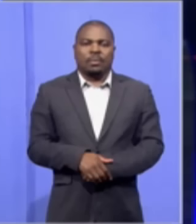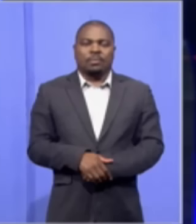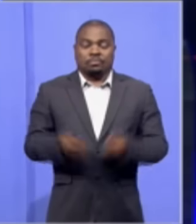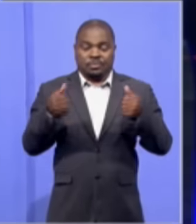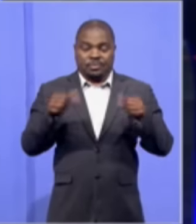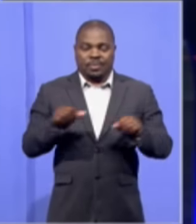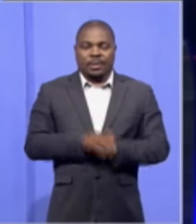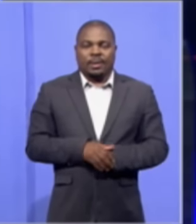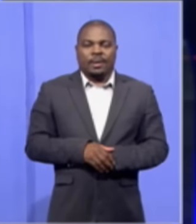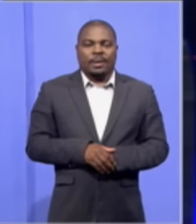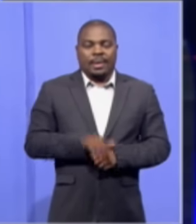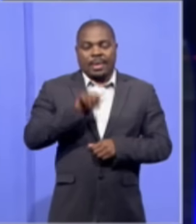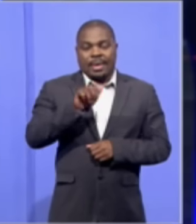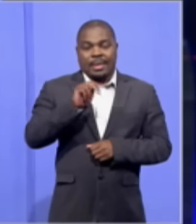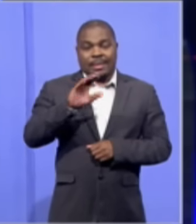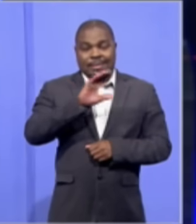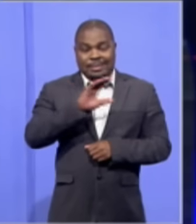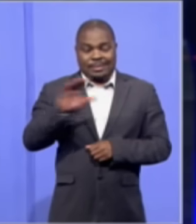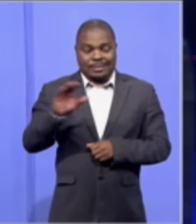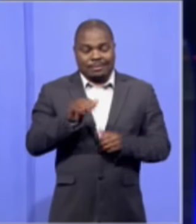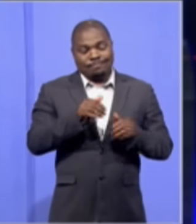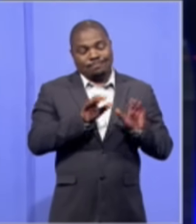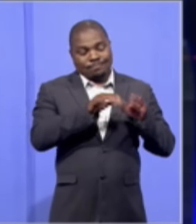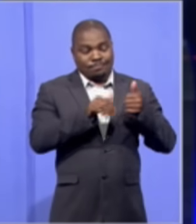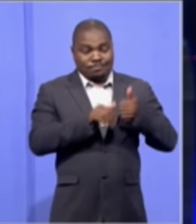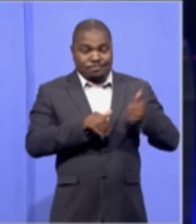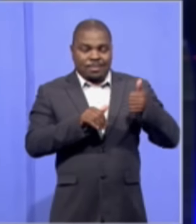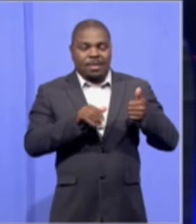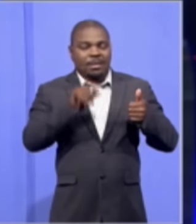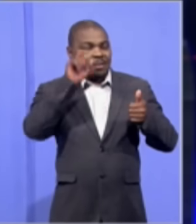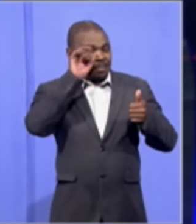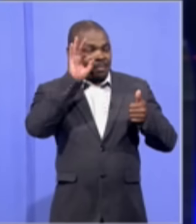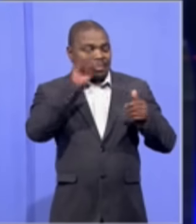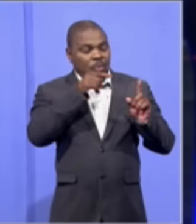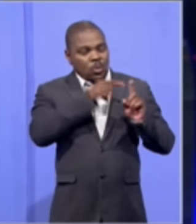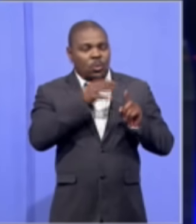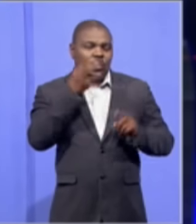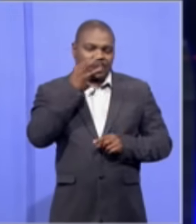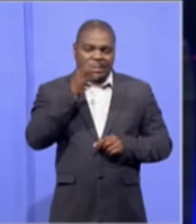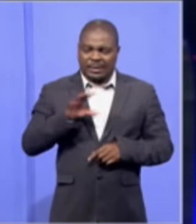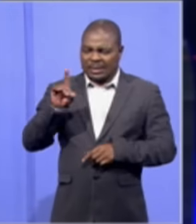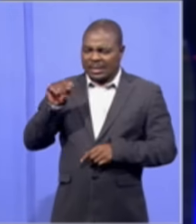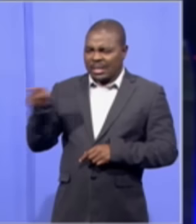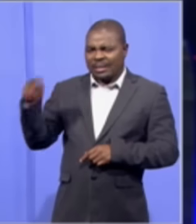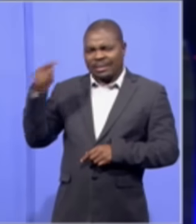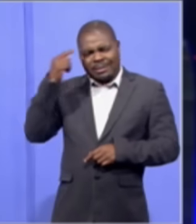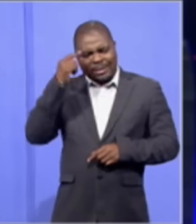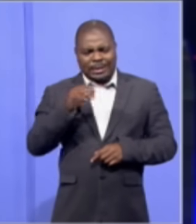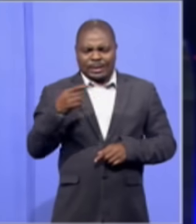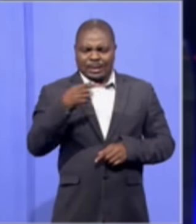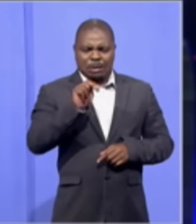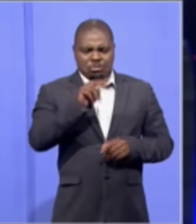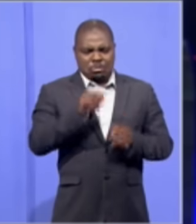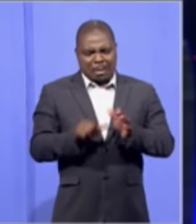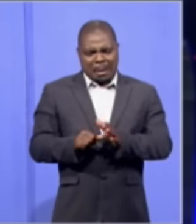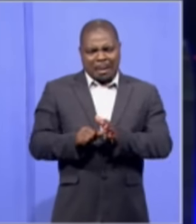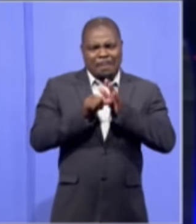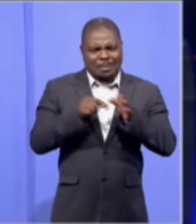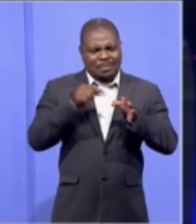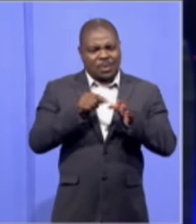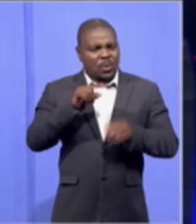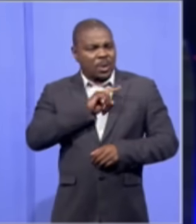Kaolele mongodi e moholo wa ANC Fikile Mbalula o boetse a nyatsa DA jwalo ka setho sa bohlokwa sa GNU ka ho seholla mopresidente